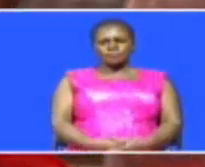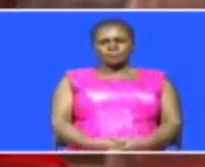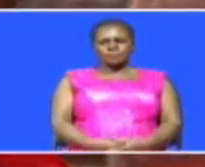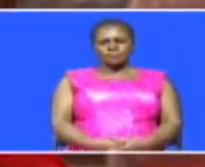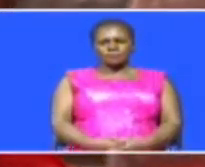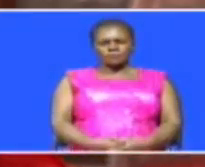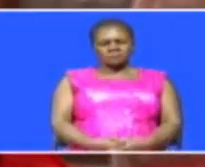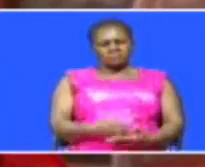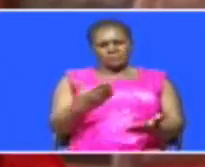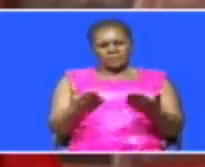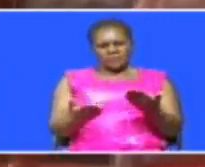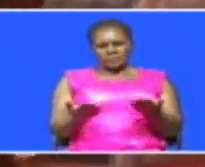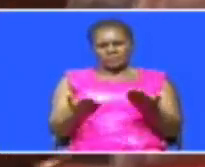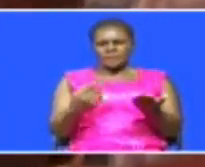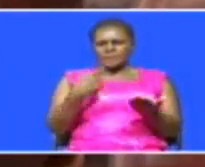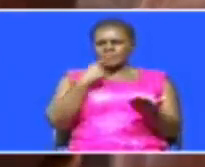I would say,